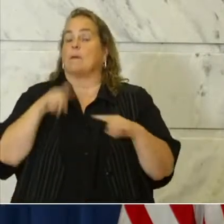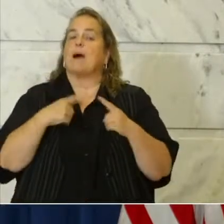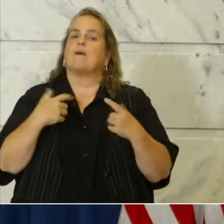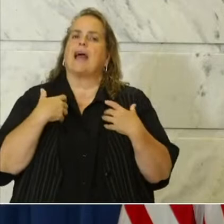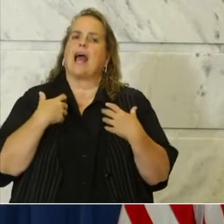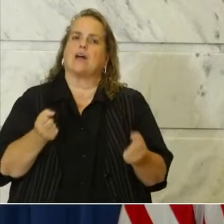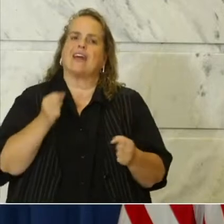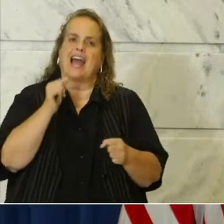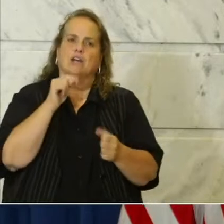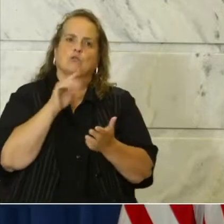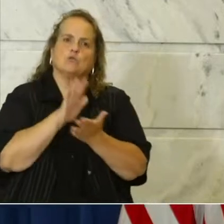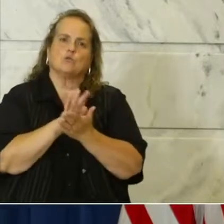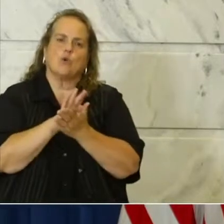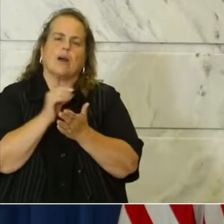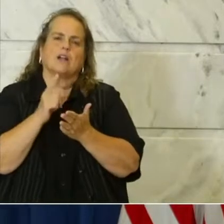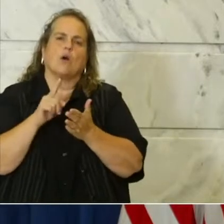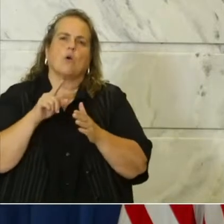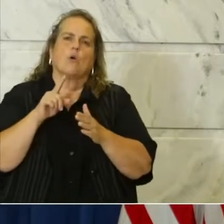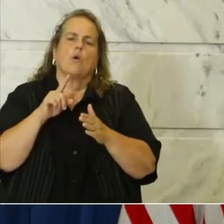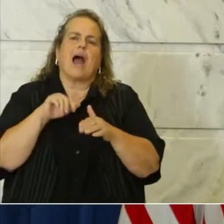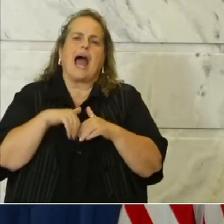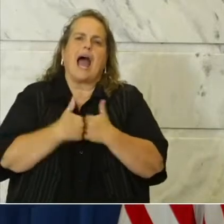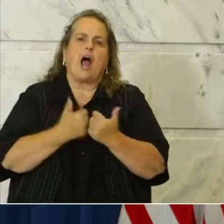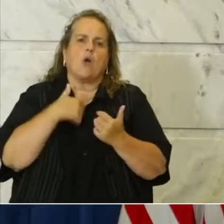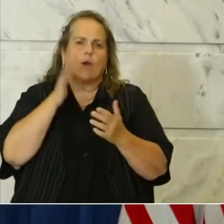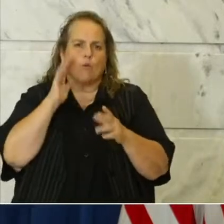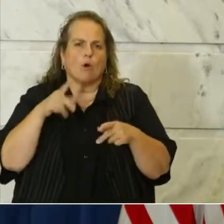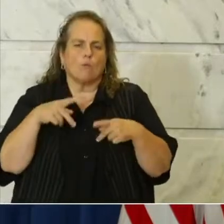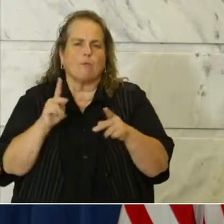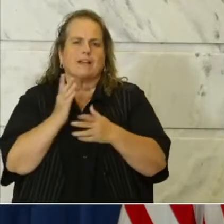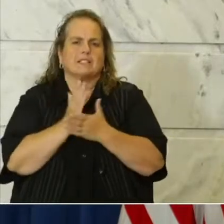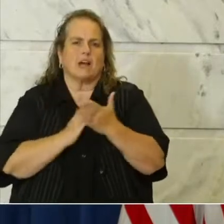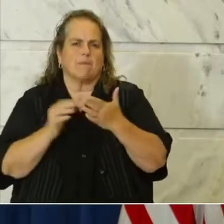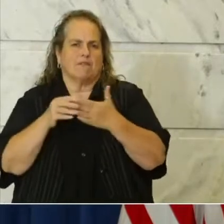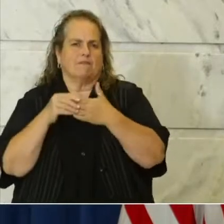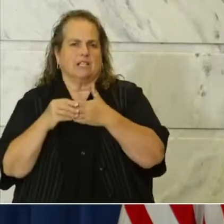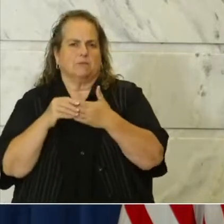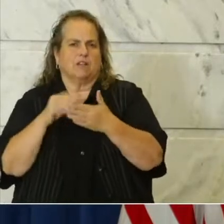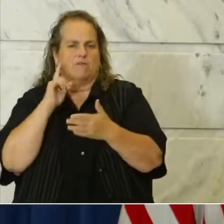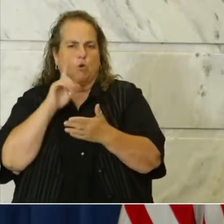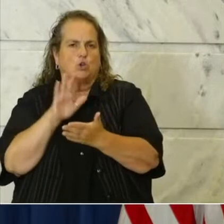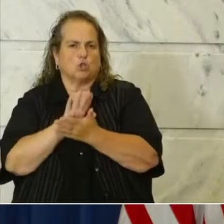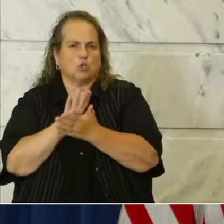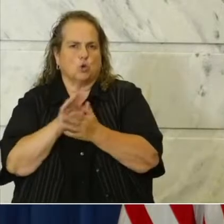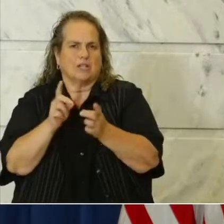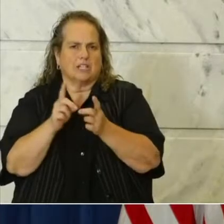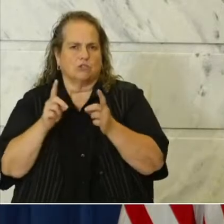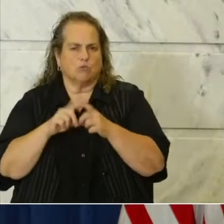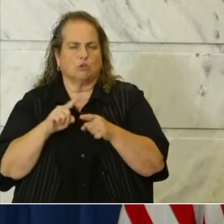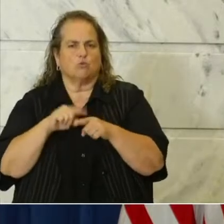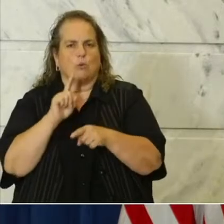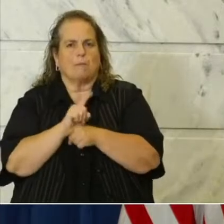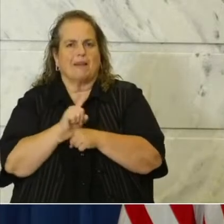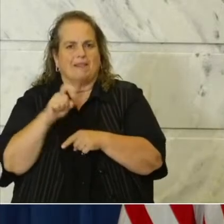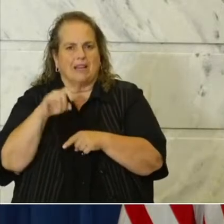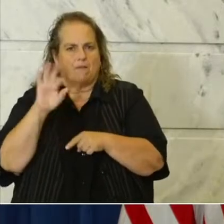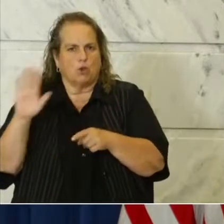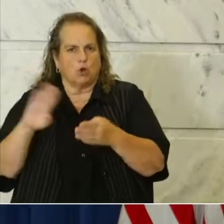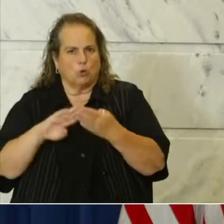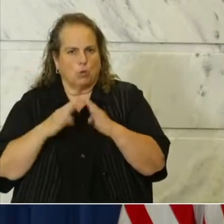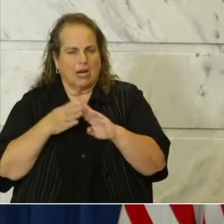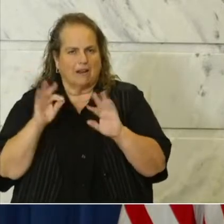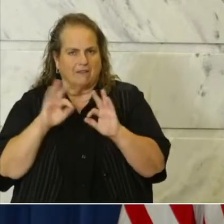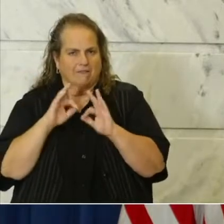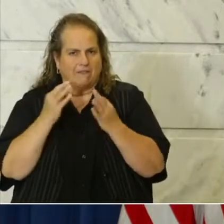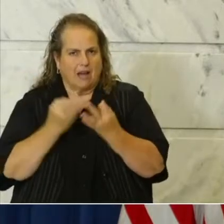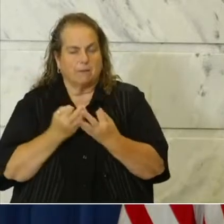and how we are going to allow some flexibilities for school districts to be able to meet the needs of their communities and their families. So